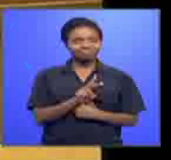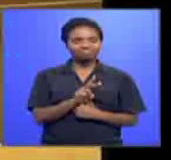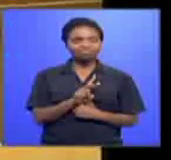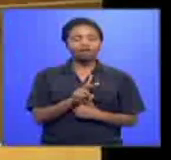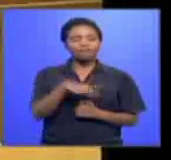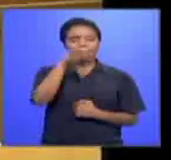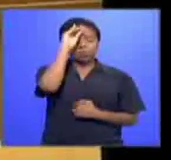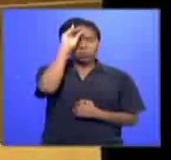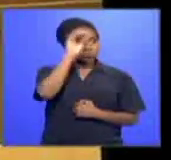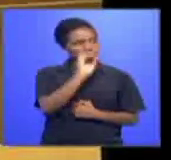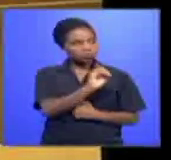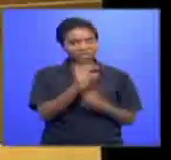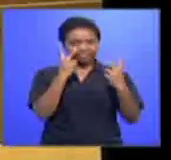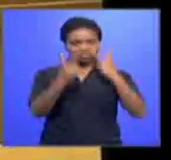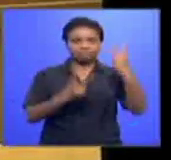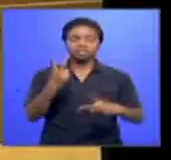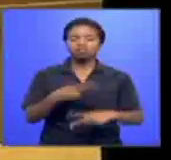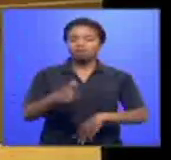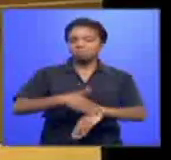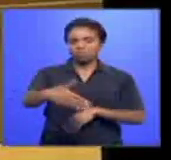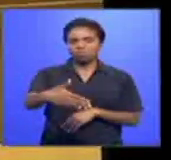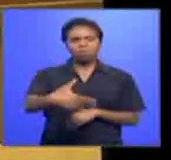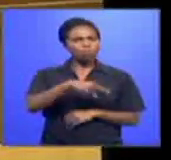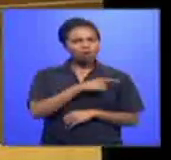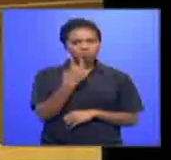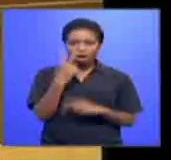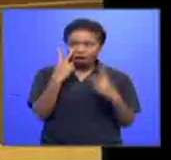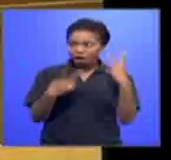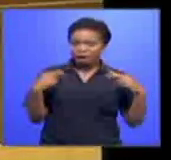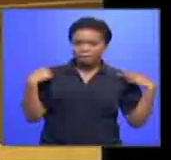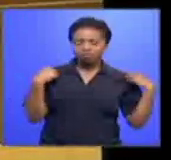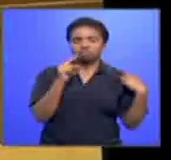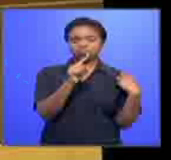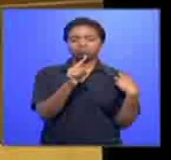reduction in the levels of serious crime.